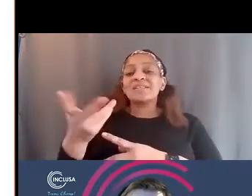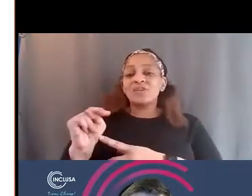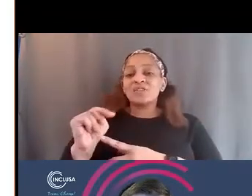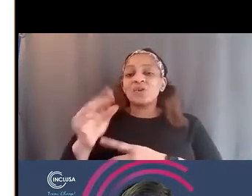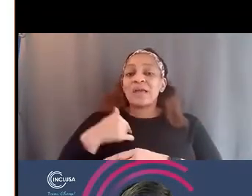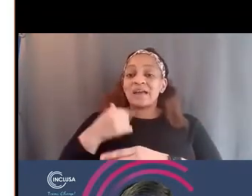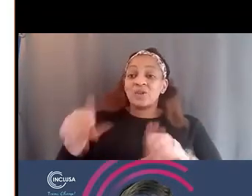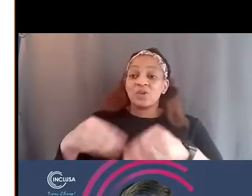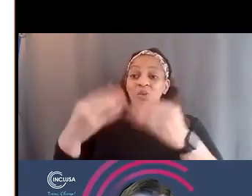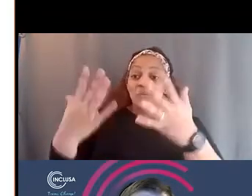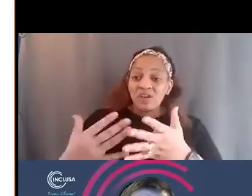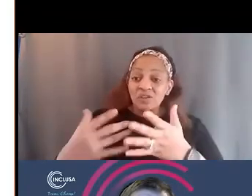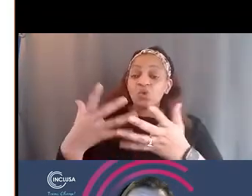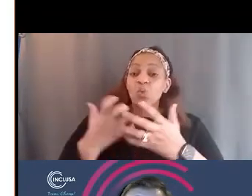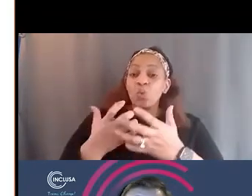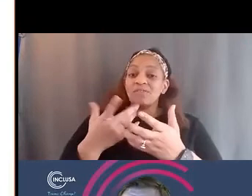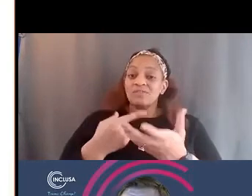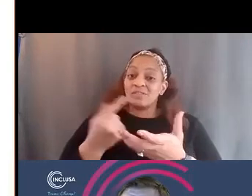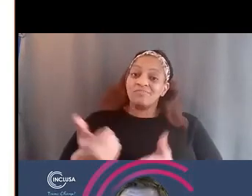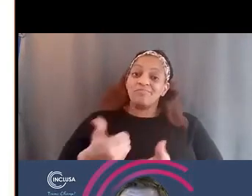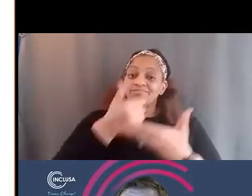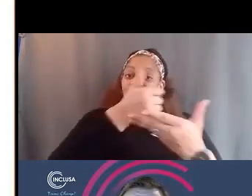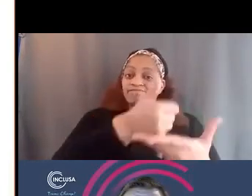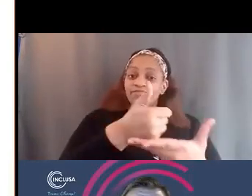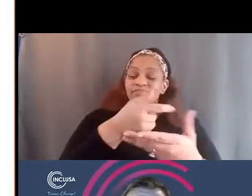table. Next slide.